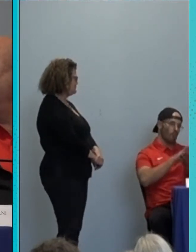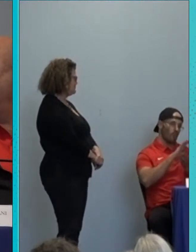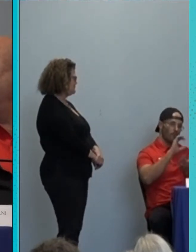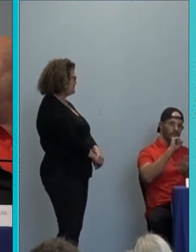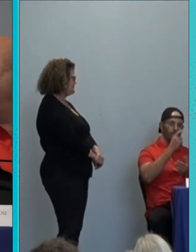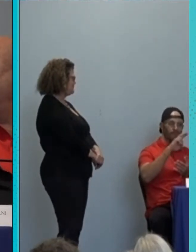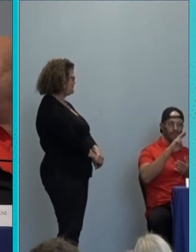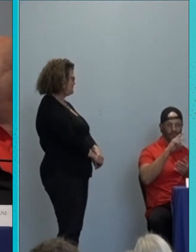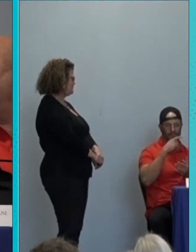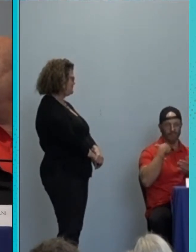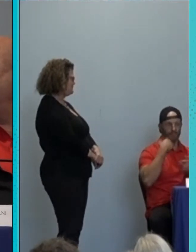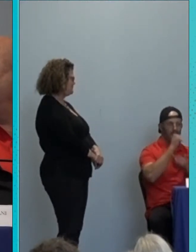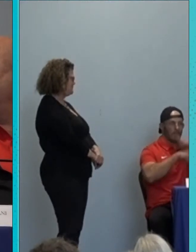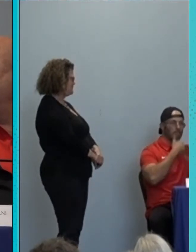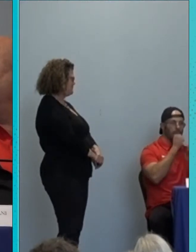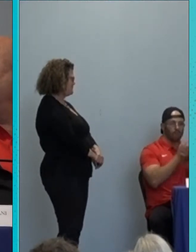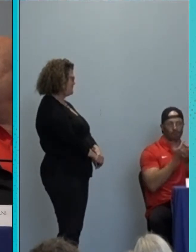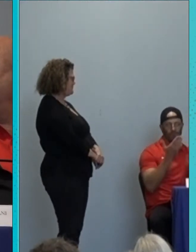I've been,